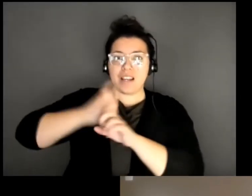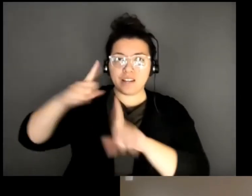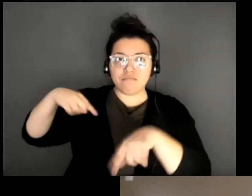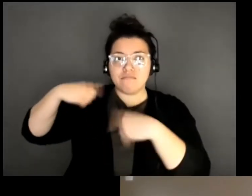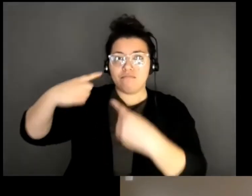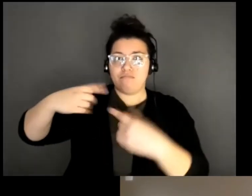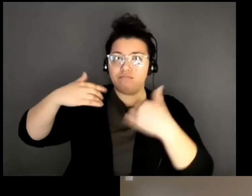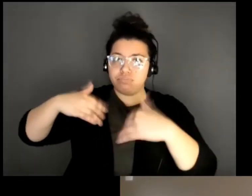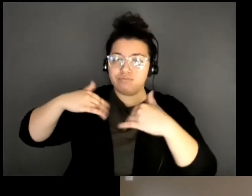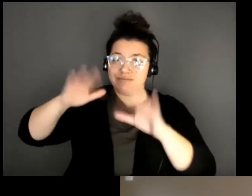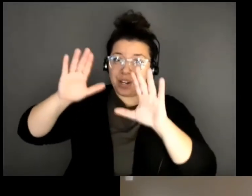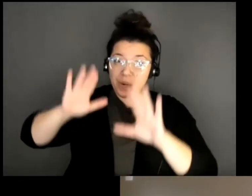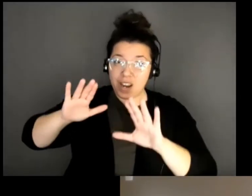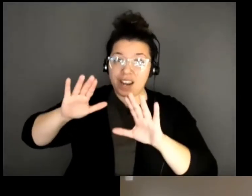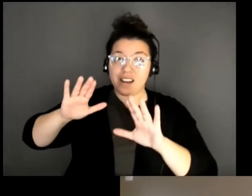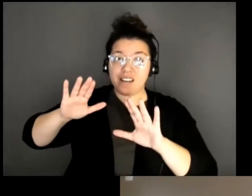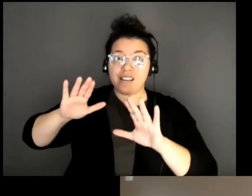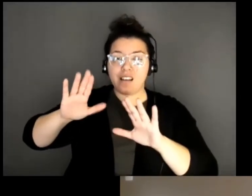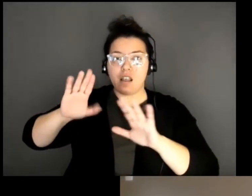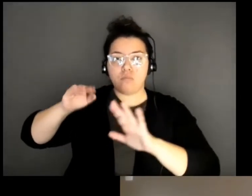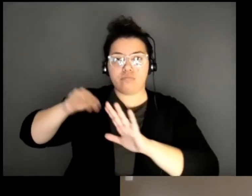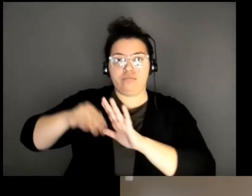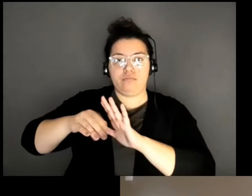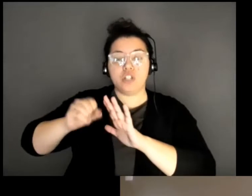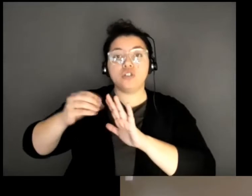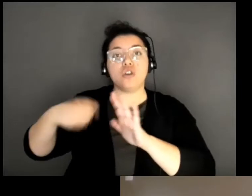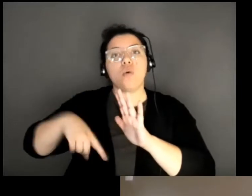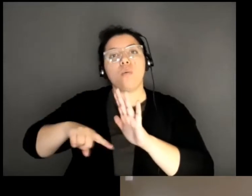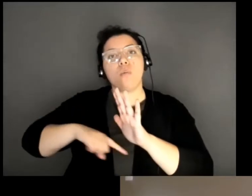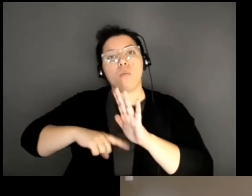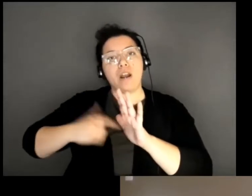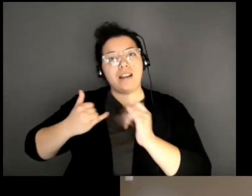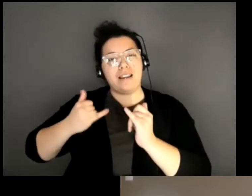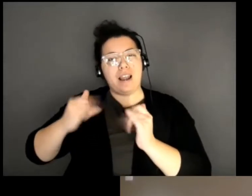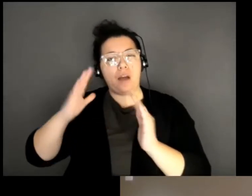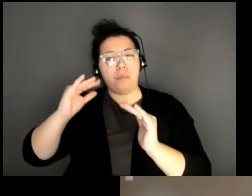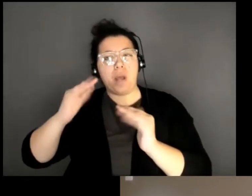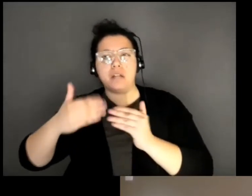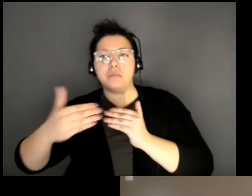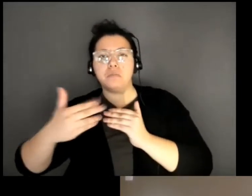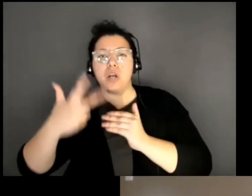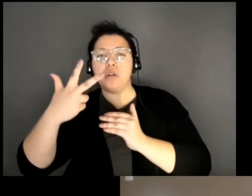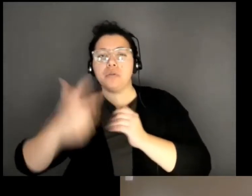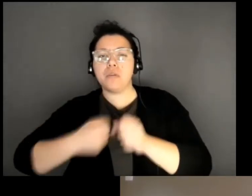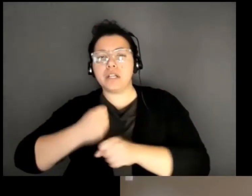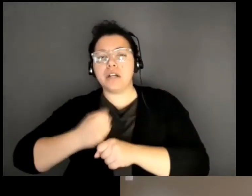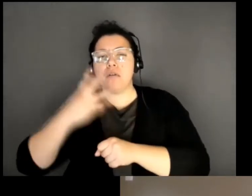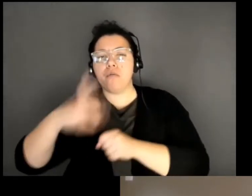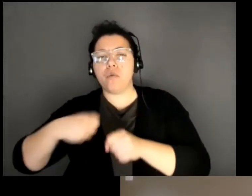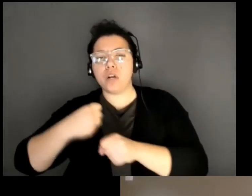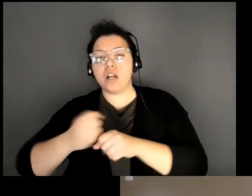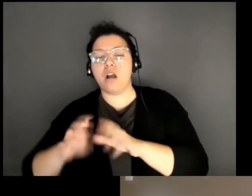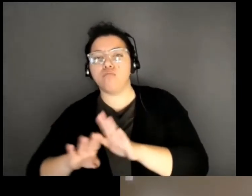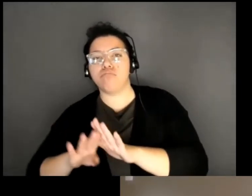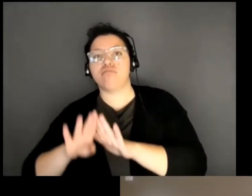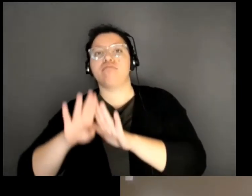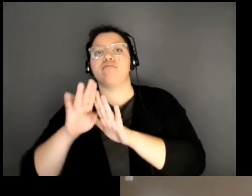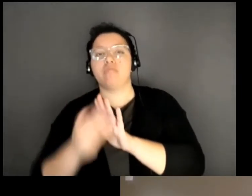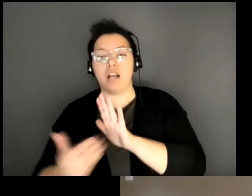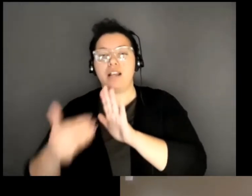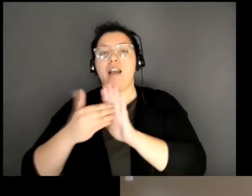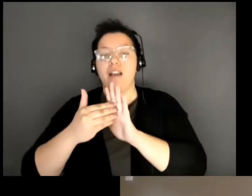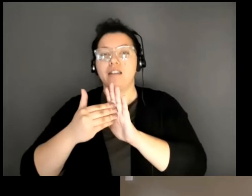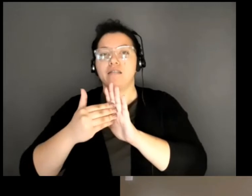are expecting to get back to 2019 travel levels within the next 3 to 4 years. So with that being said,